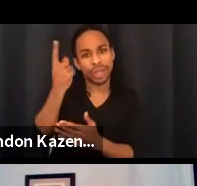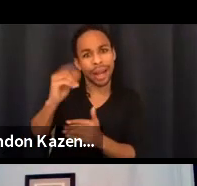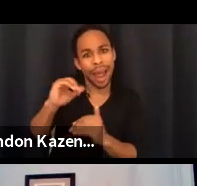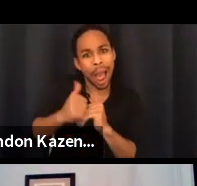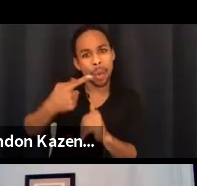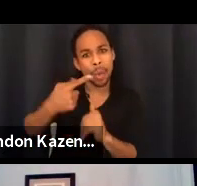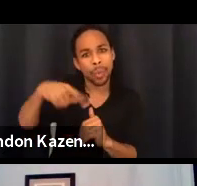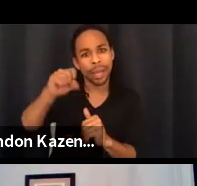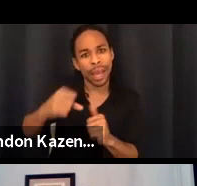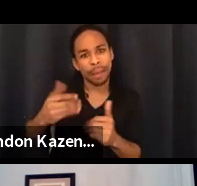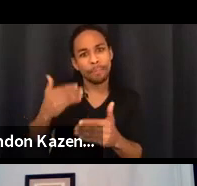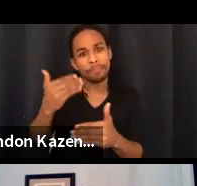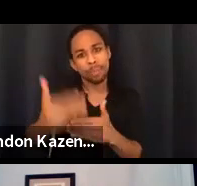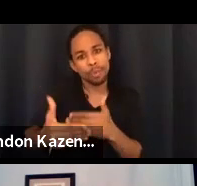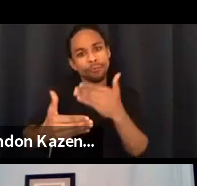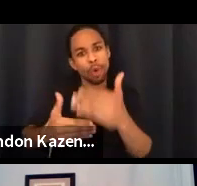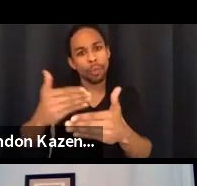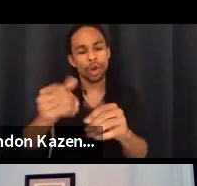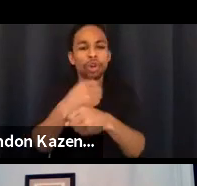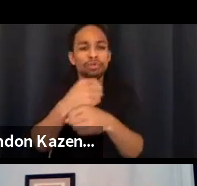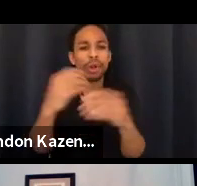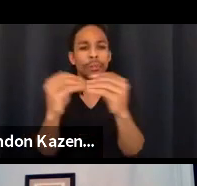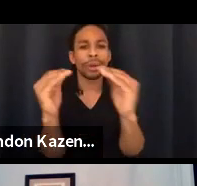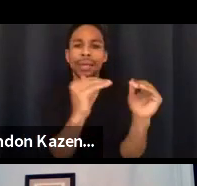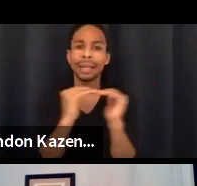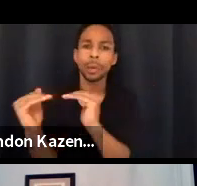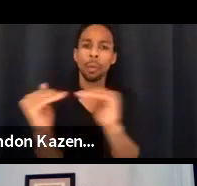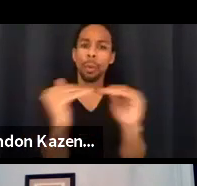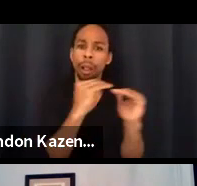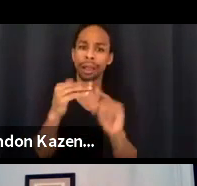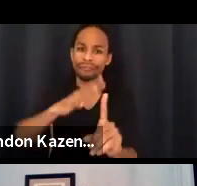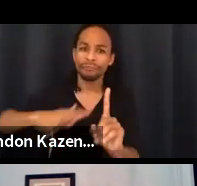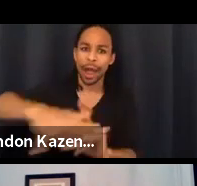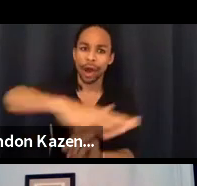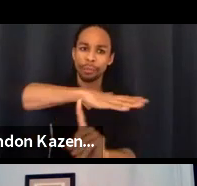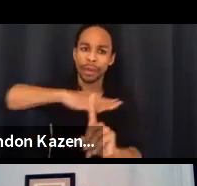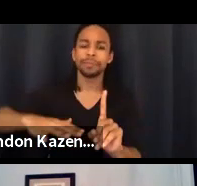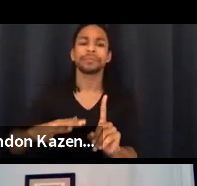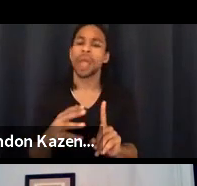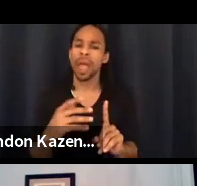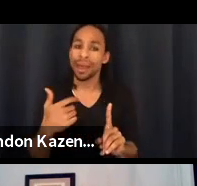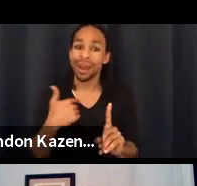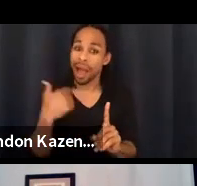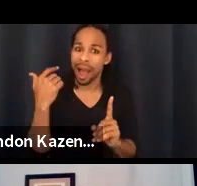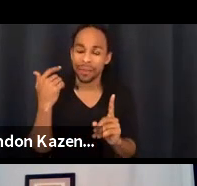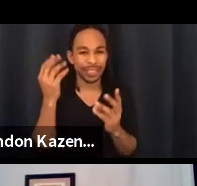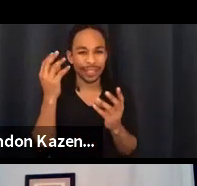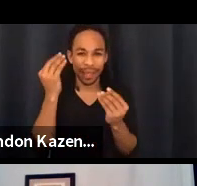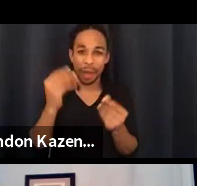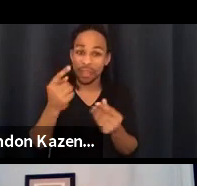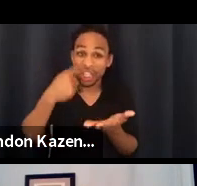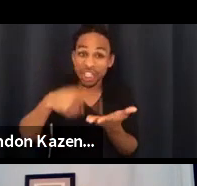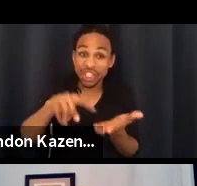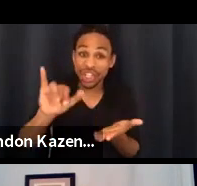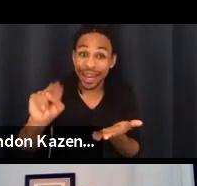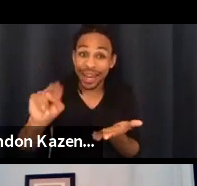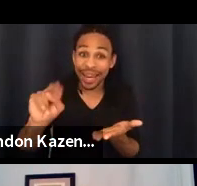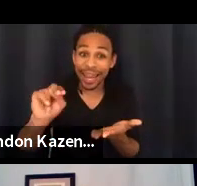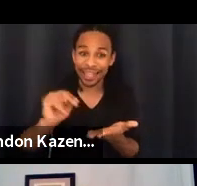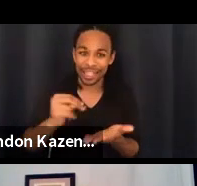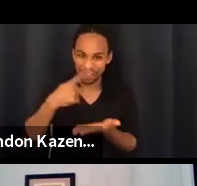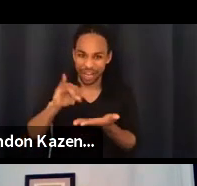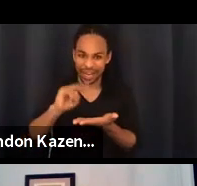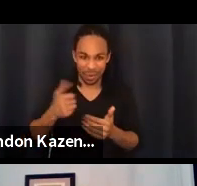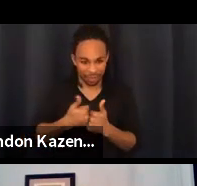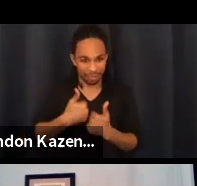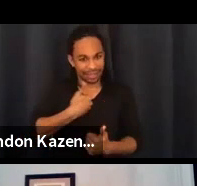check-ins, I was, you know, taken back to realizing that as far as my experience, having been in a company and